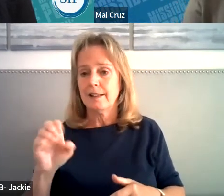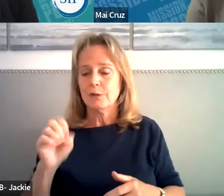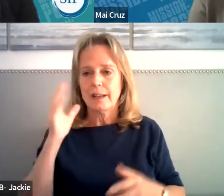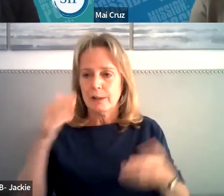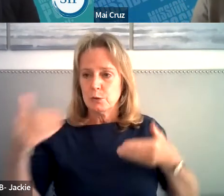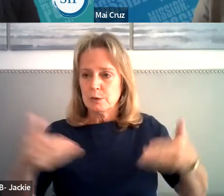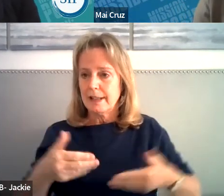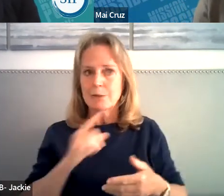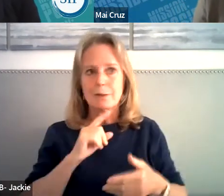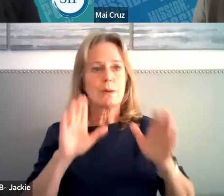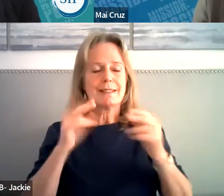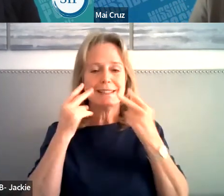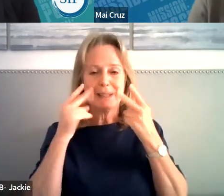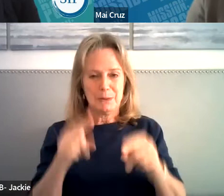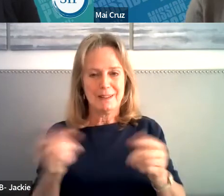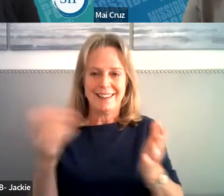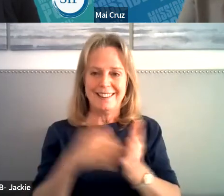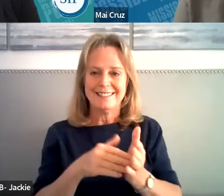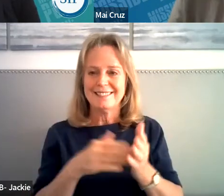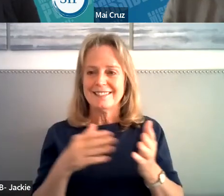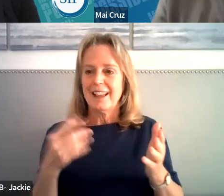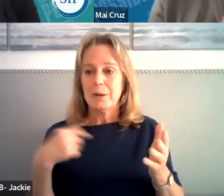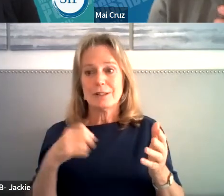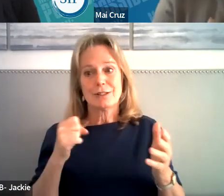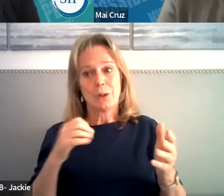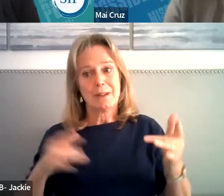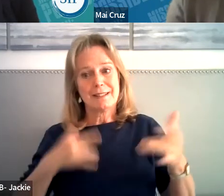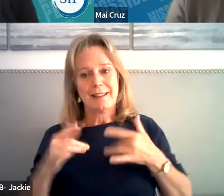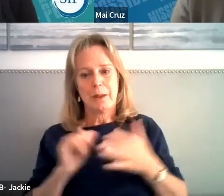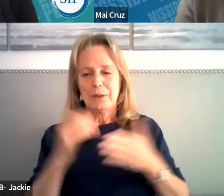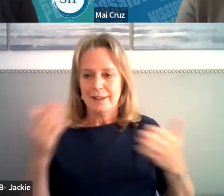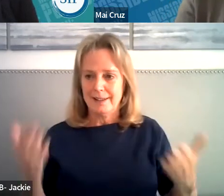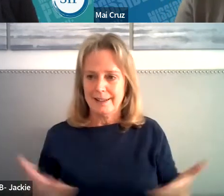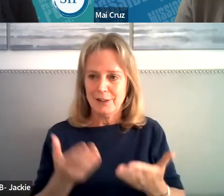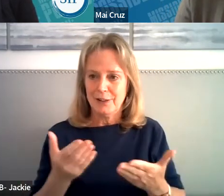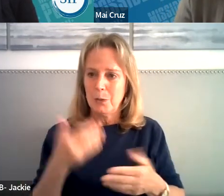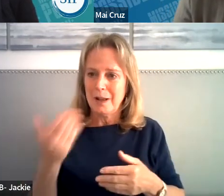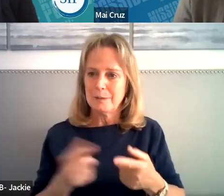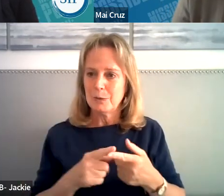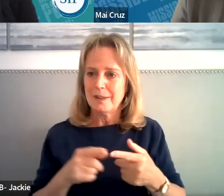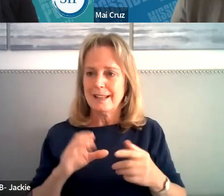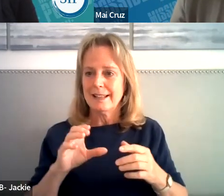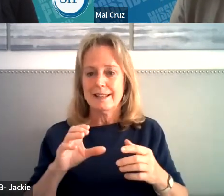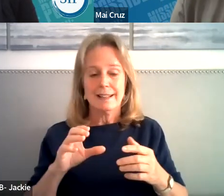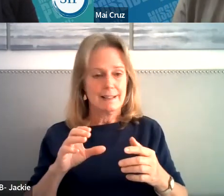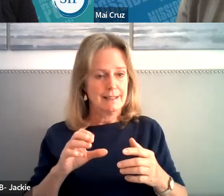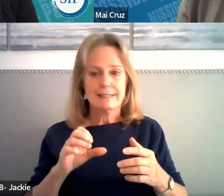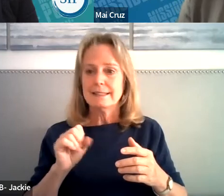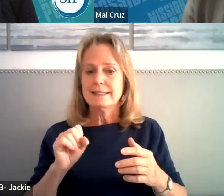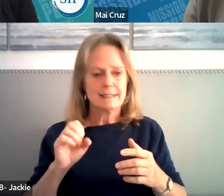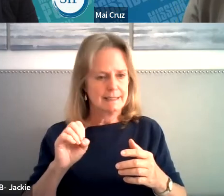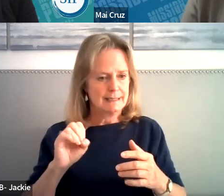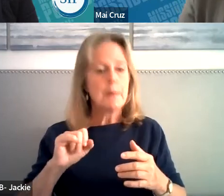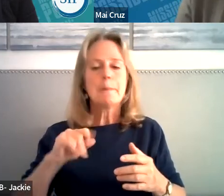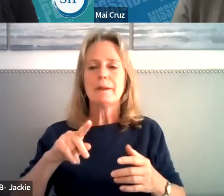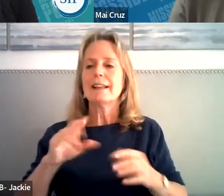It's actually great to see you again. We are so excited that we're here. Welcome to the SIP Inclusion Conference, and